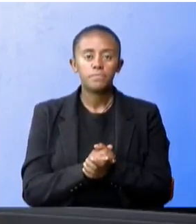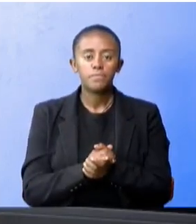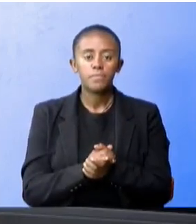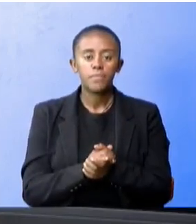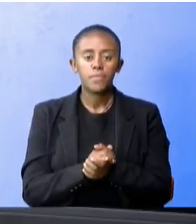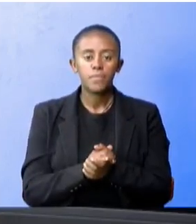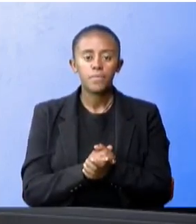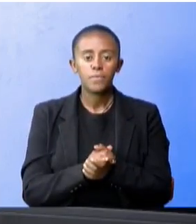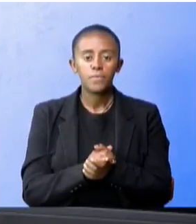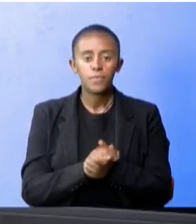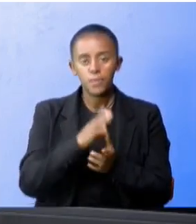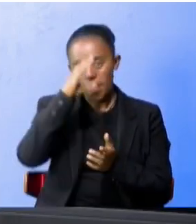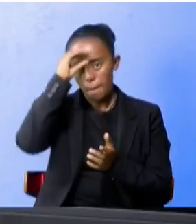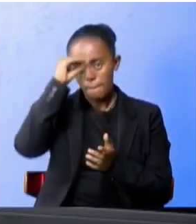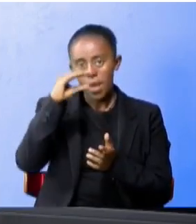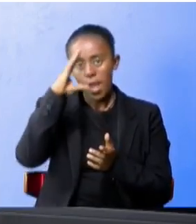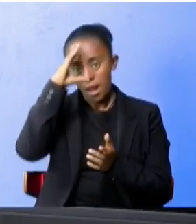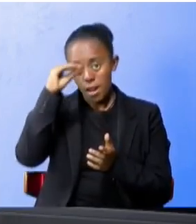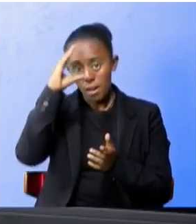male,